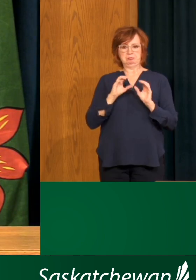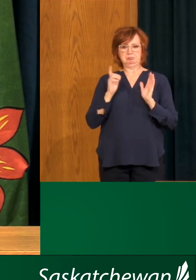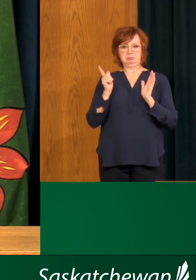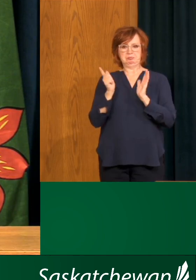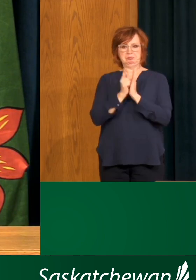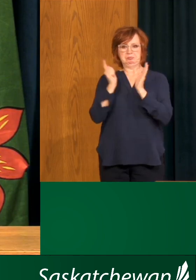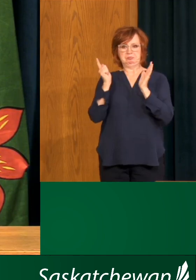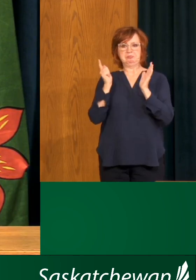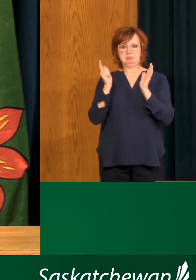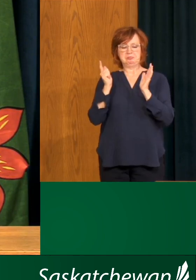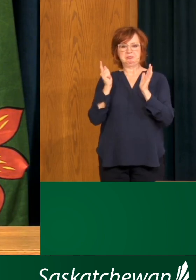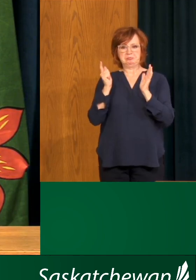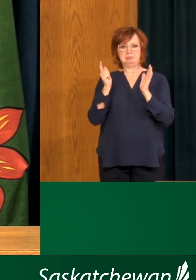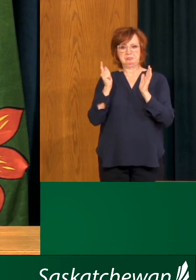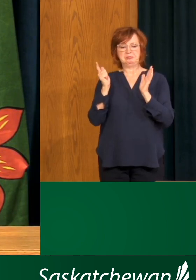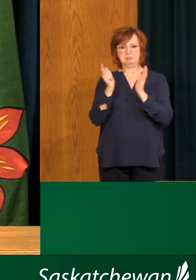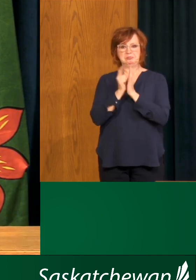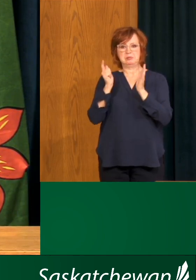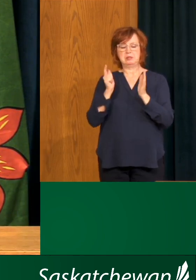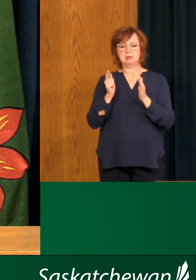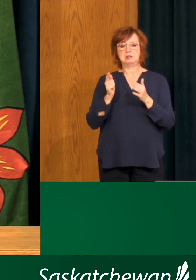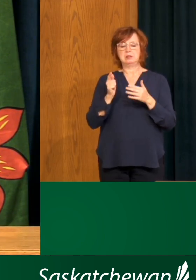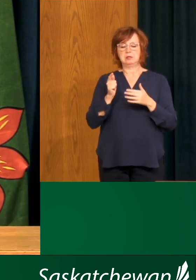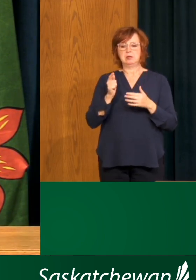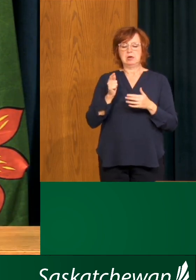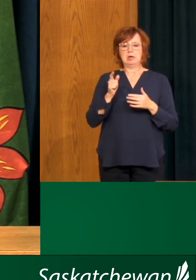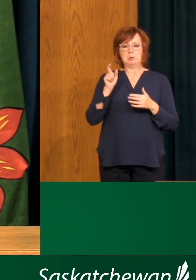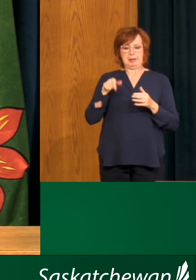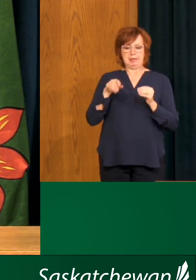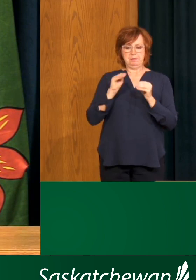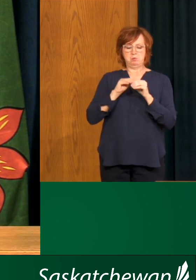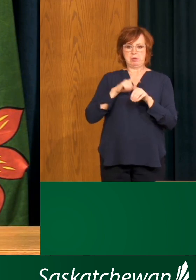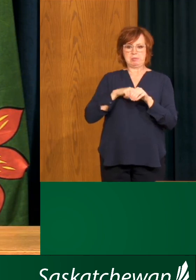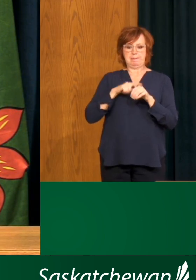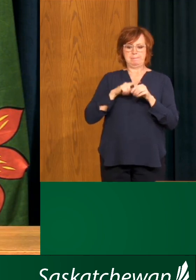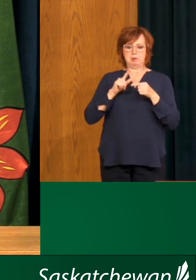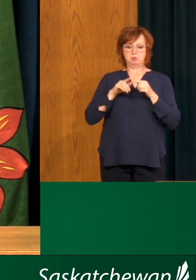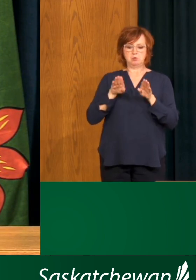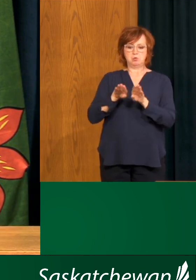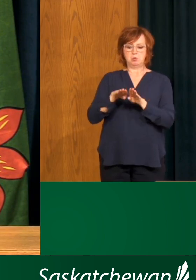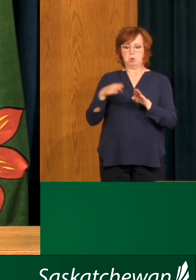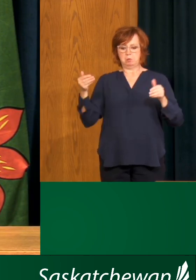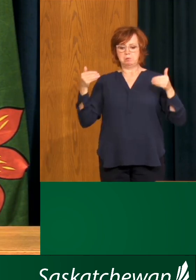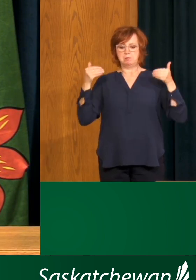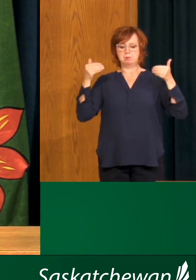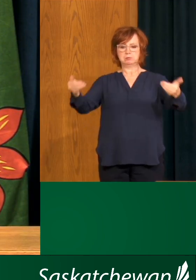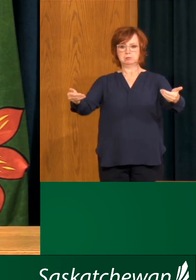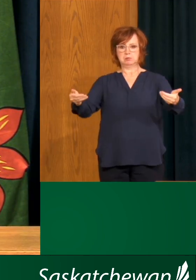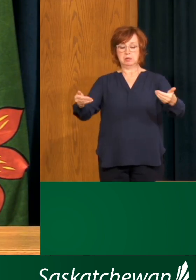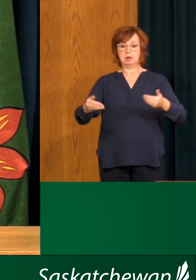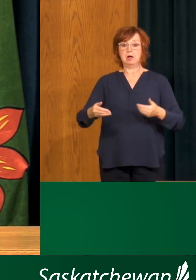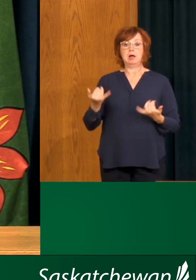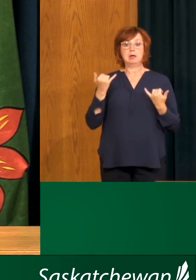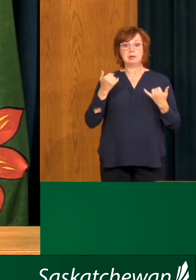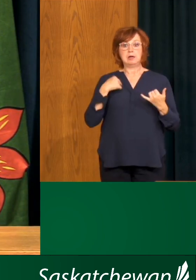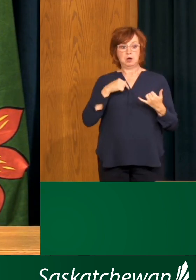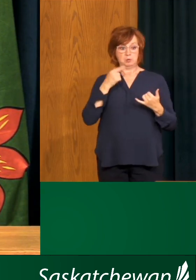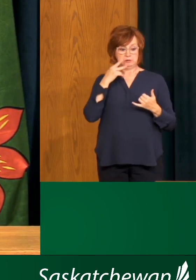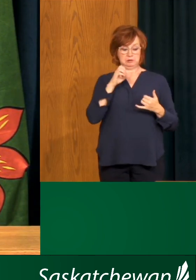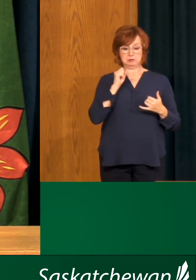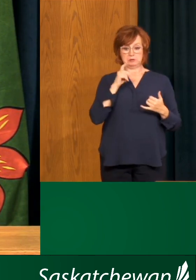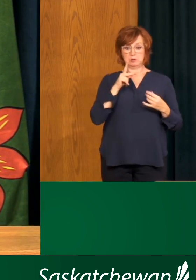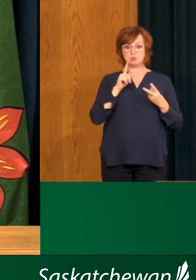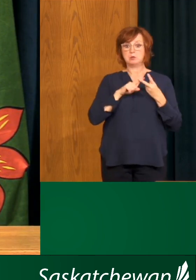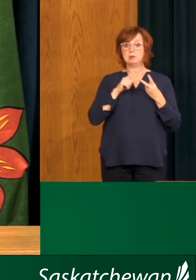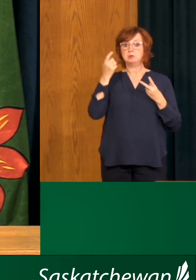up broadly international travel. In saying that, we see interprovincial travel starting to open up across this